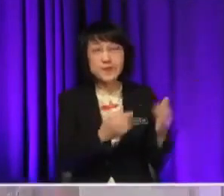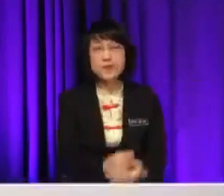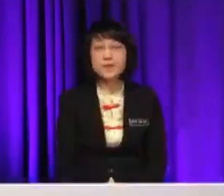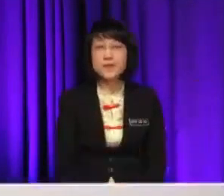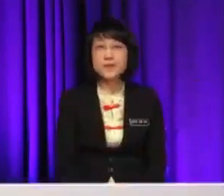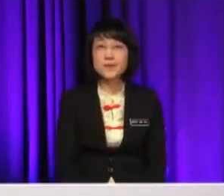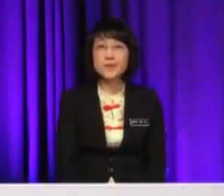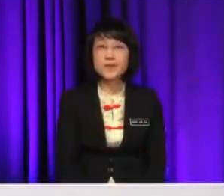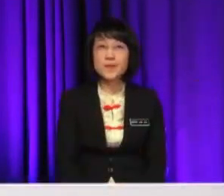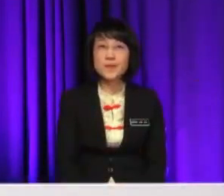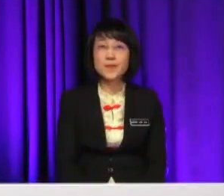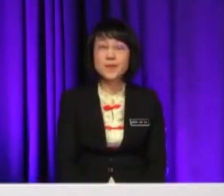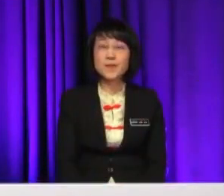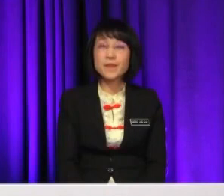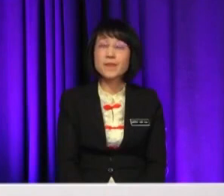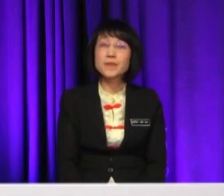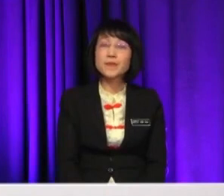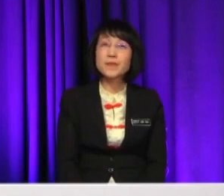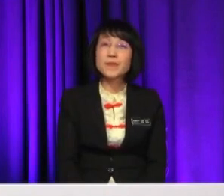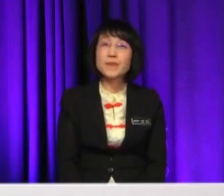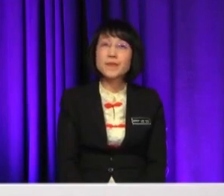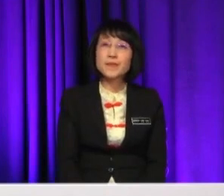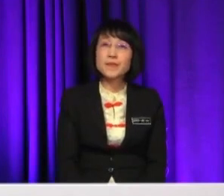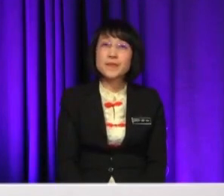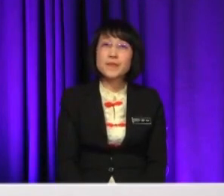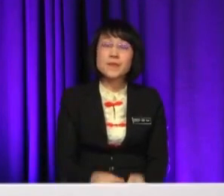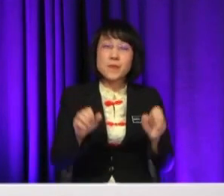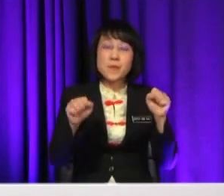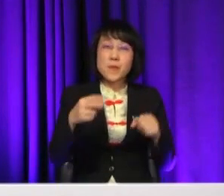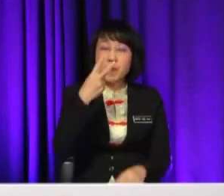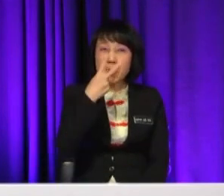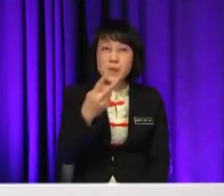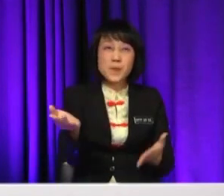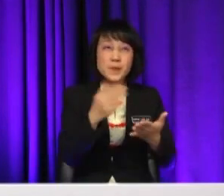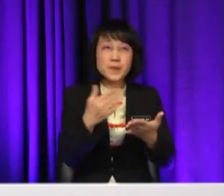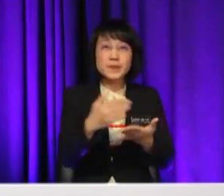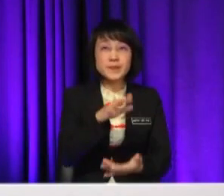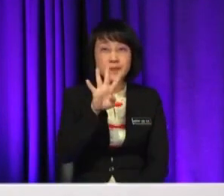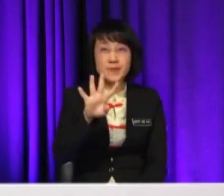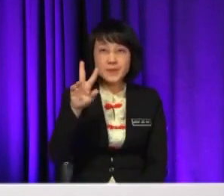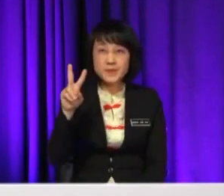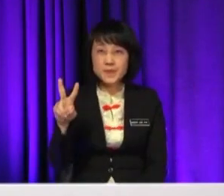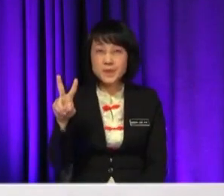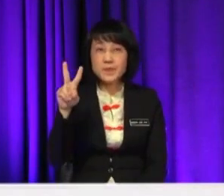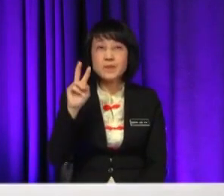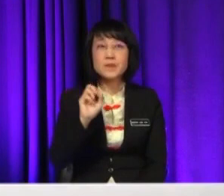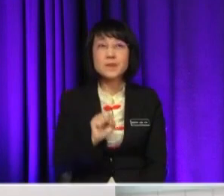it live here, but yeah, you could look at it on page 42, like I said.